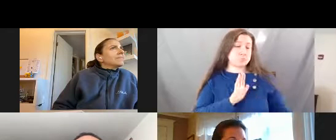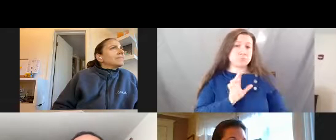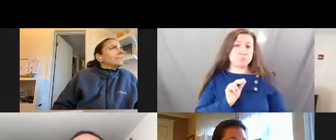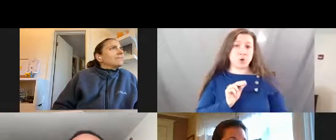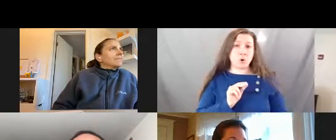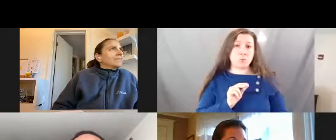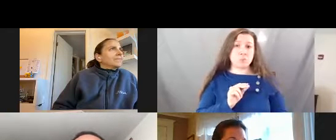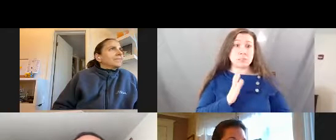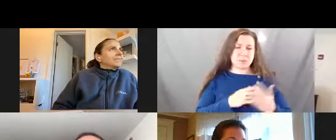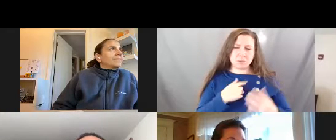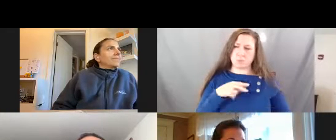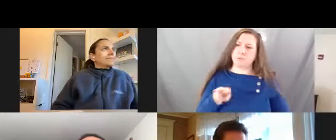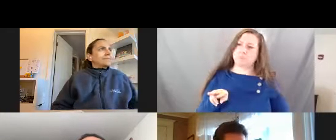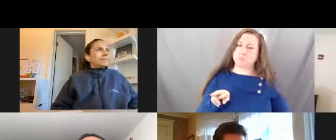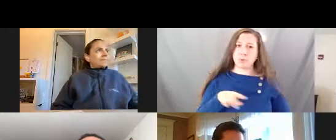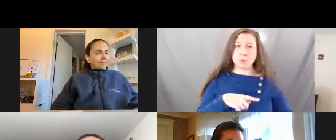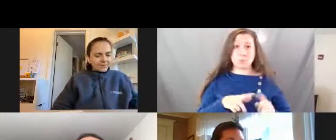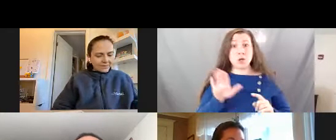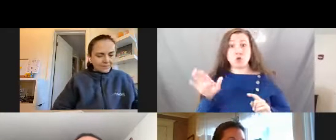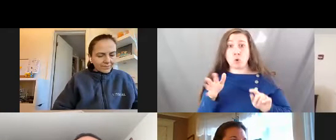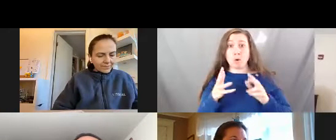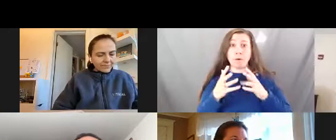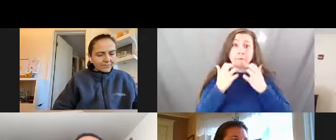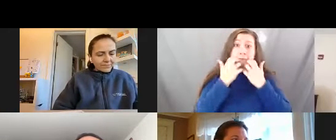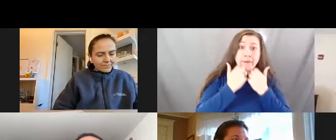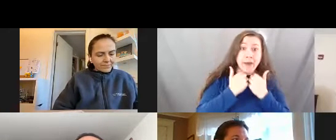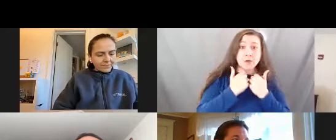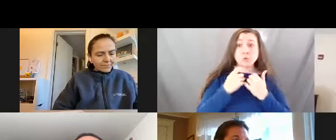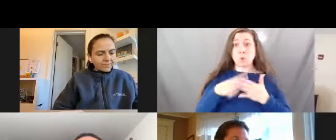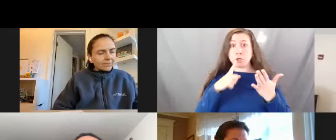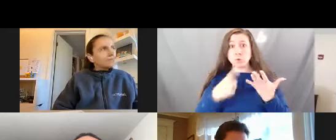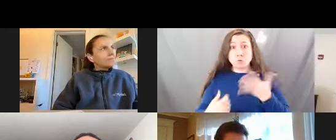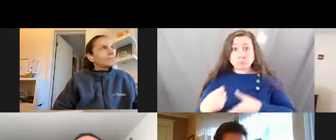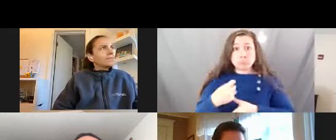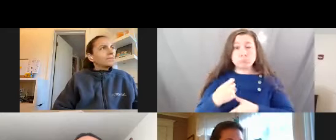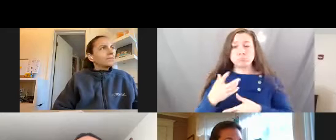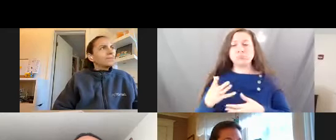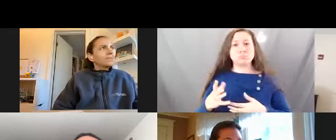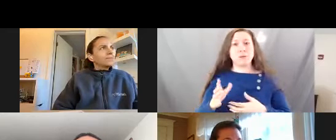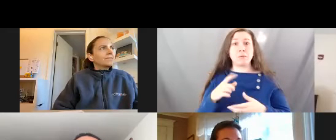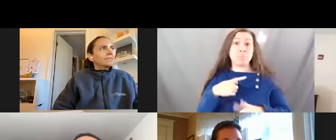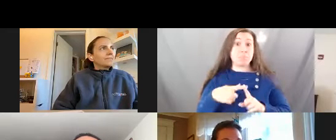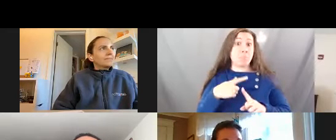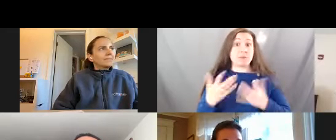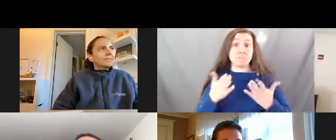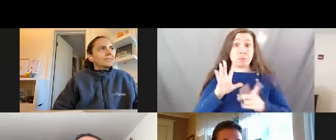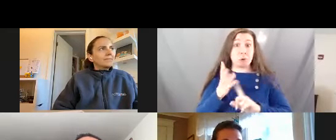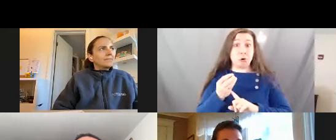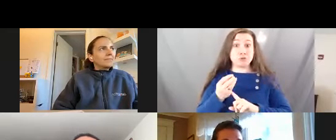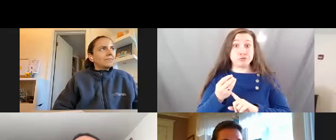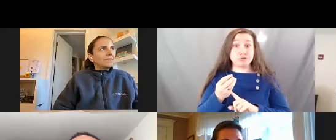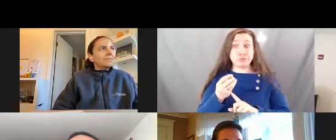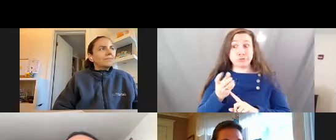but it's just like you're abiding by your values and you're abiding by your, and if that's a cultural thing, right?